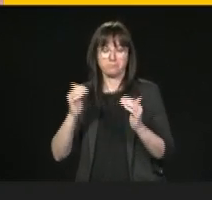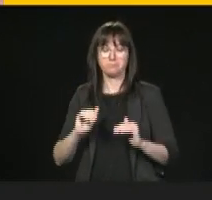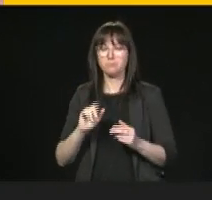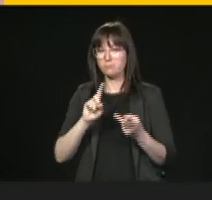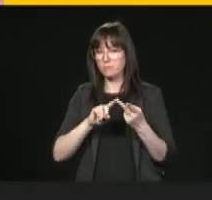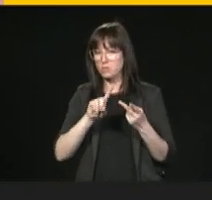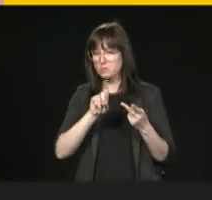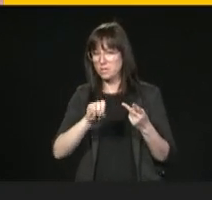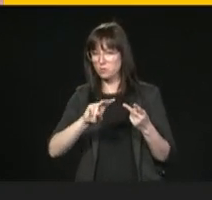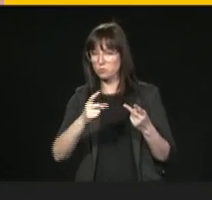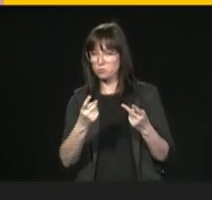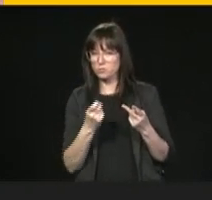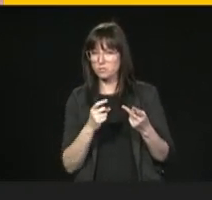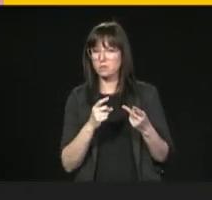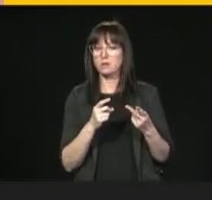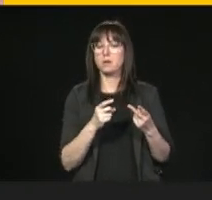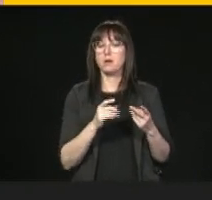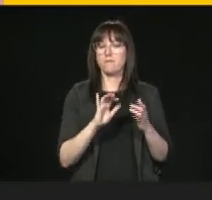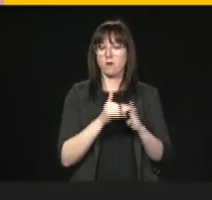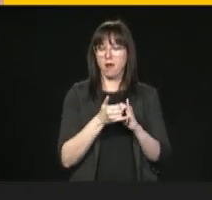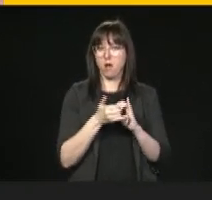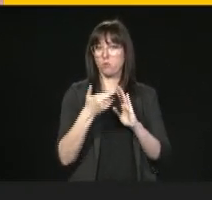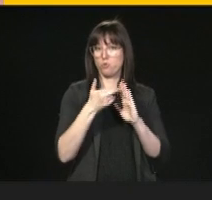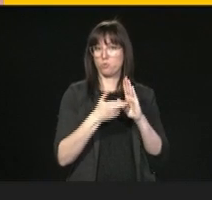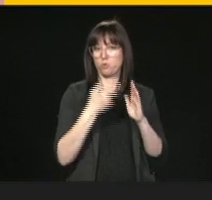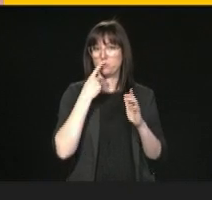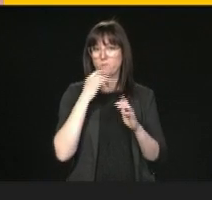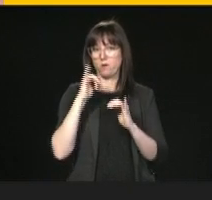the CERB, the Canada Emergency Response Benefit.